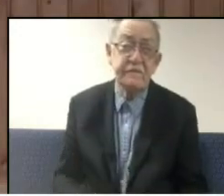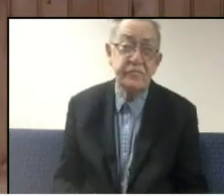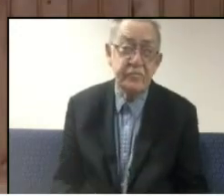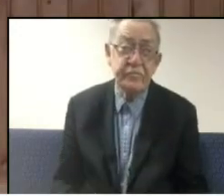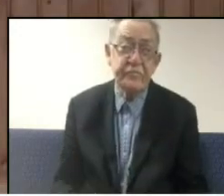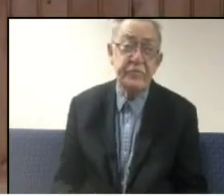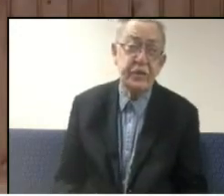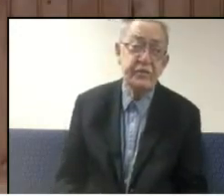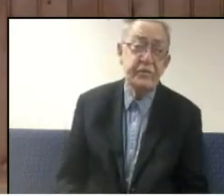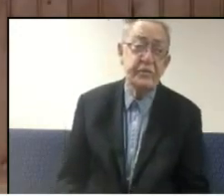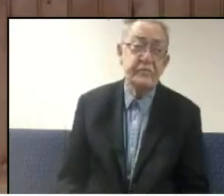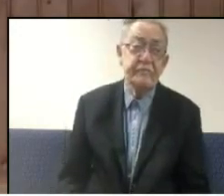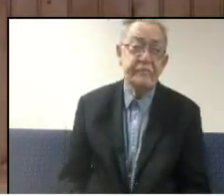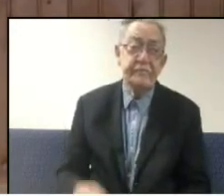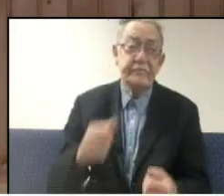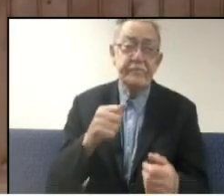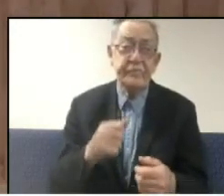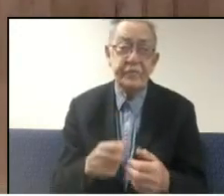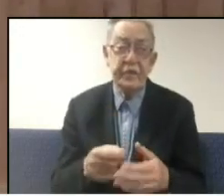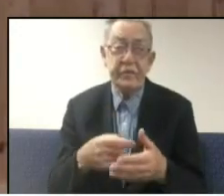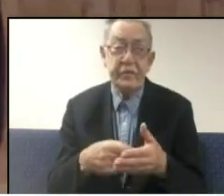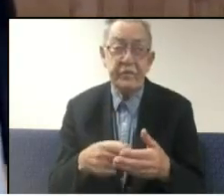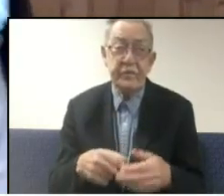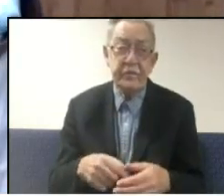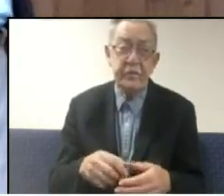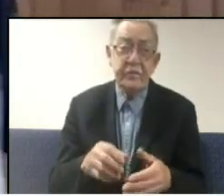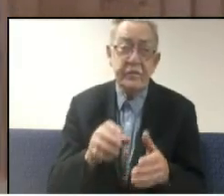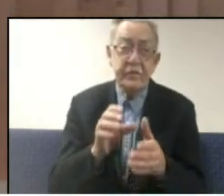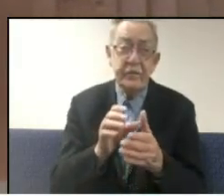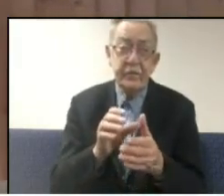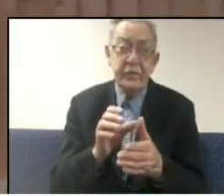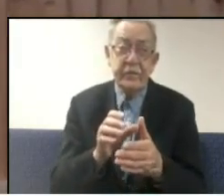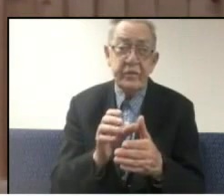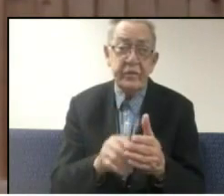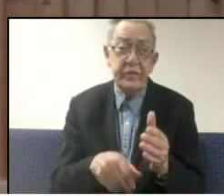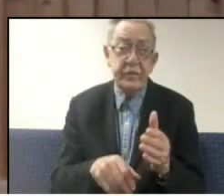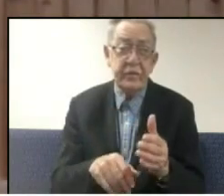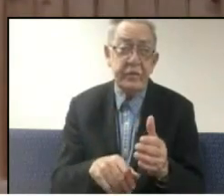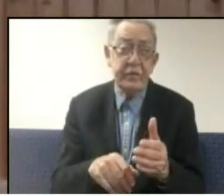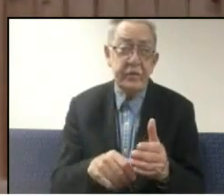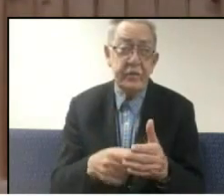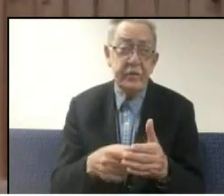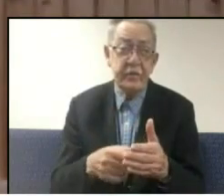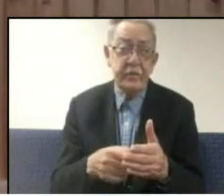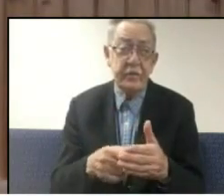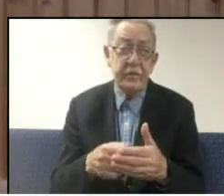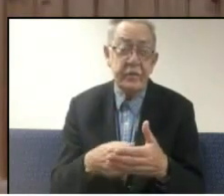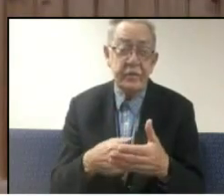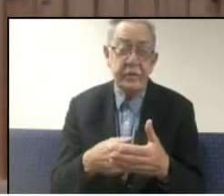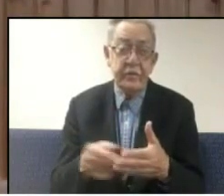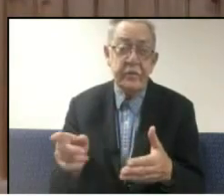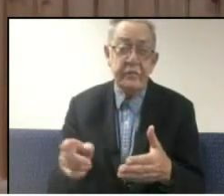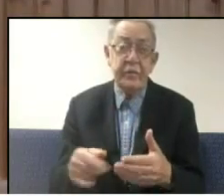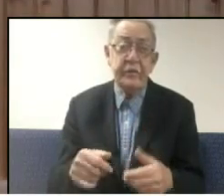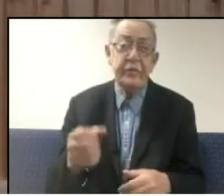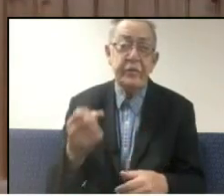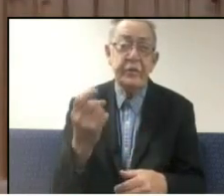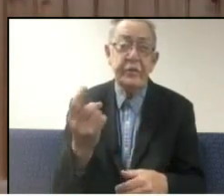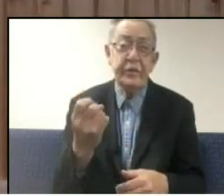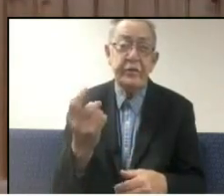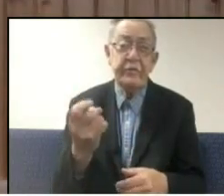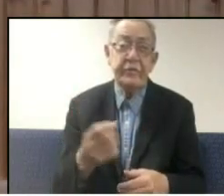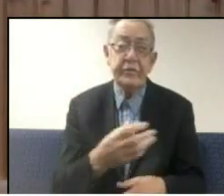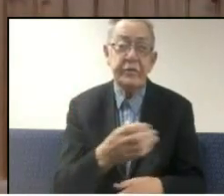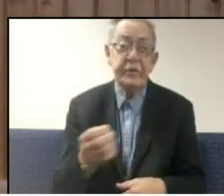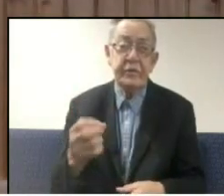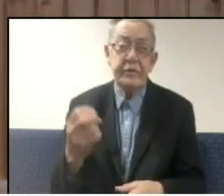in verses 11 and 12, he wants to let the Galatians know that the